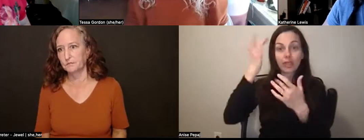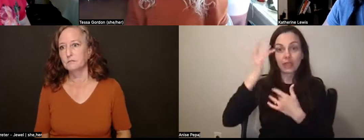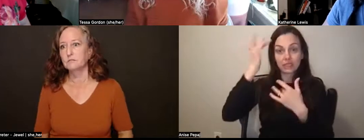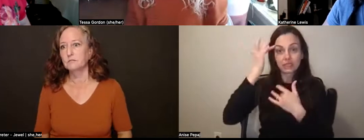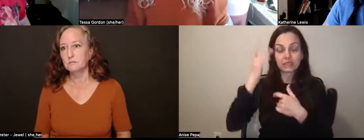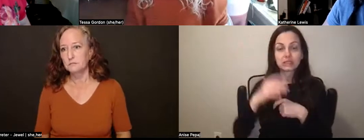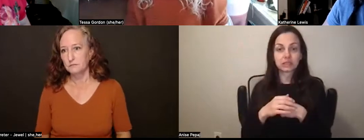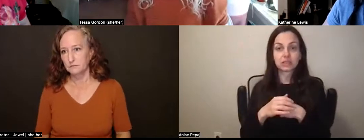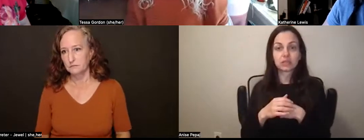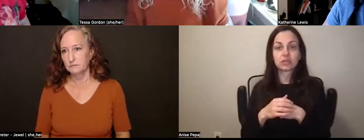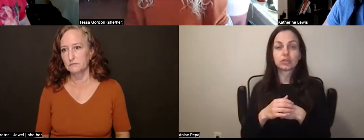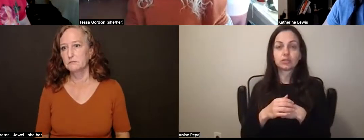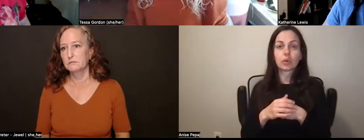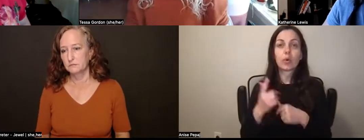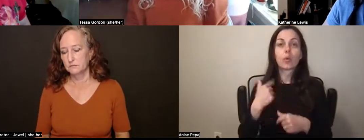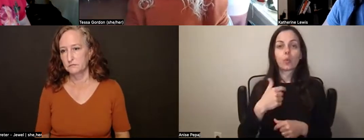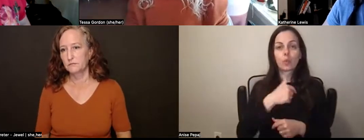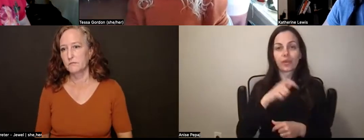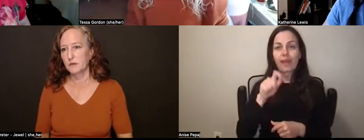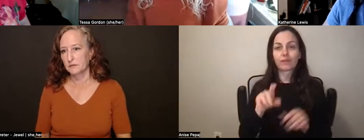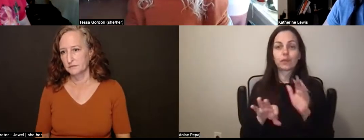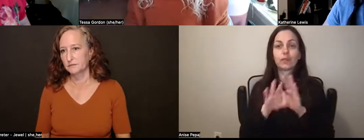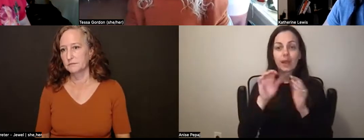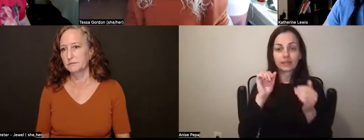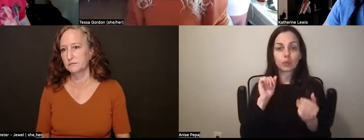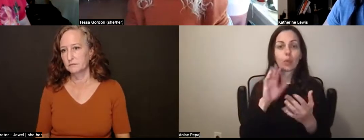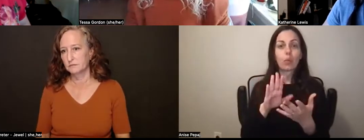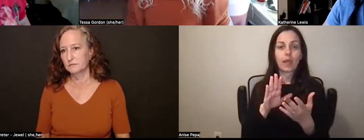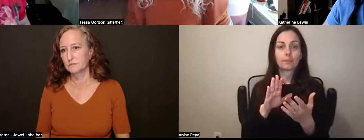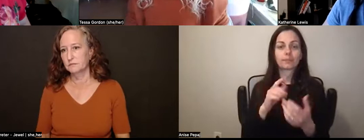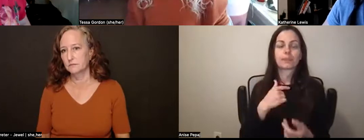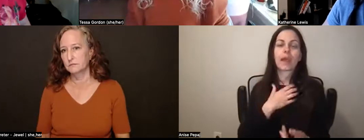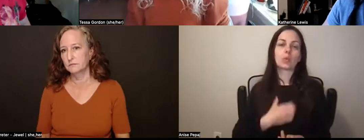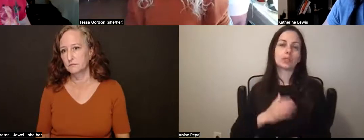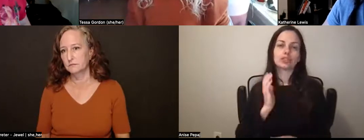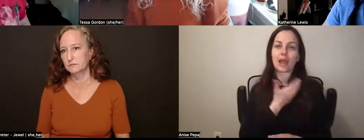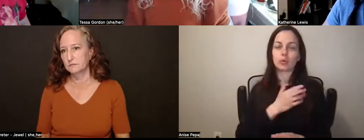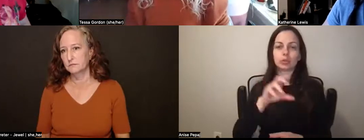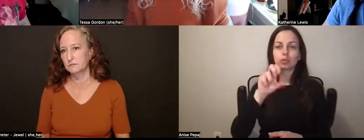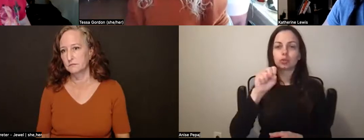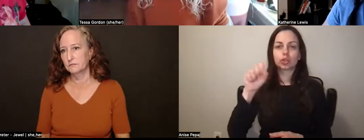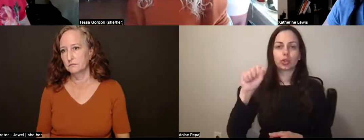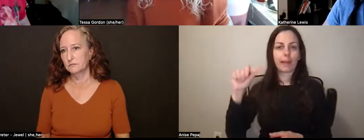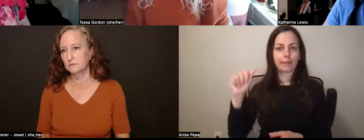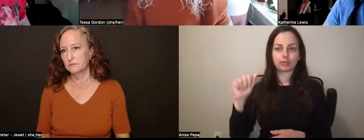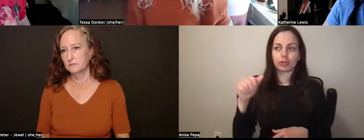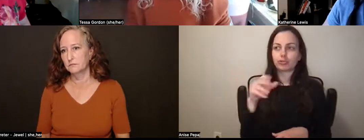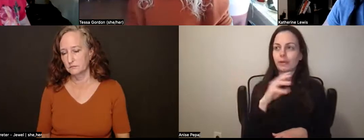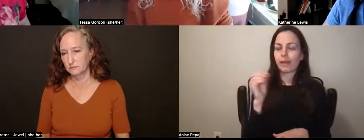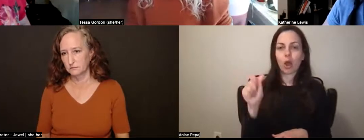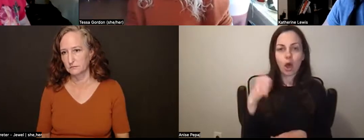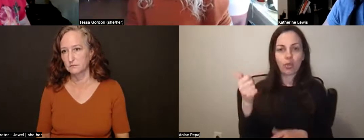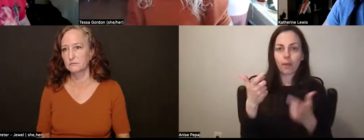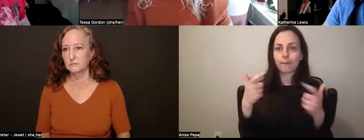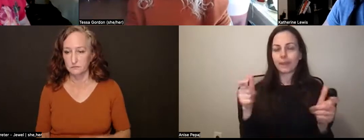So we have to find a way. So I wish our Social Security Administration and our other major